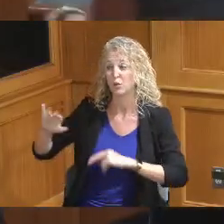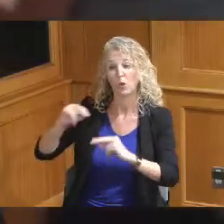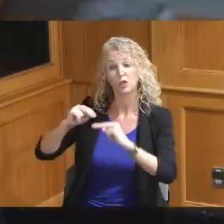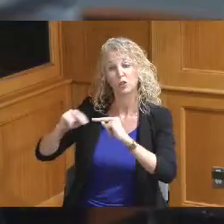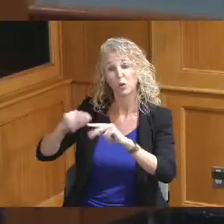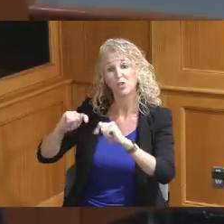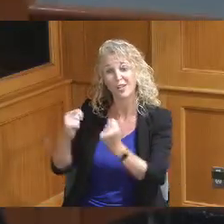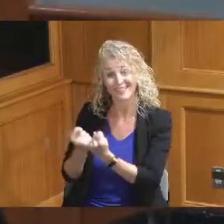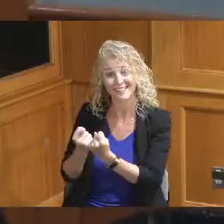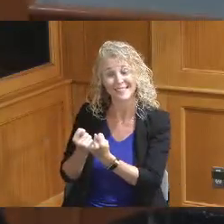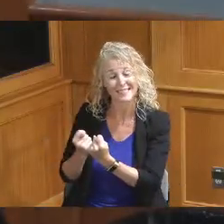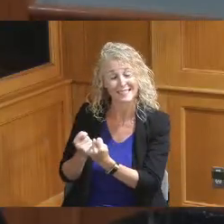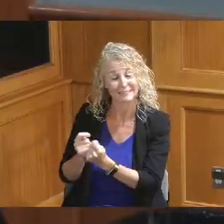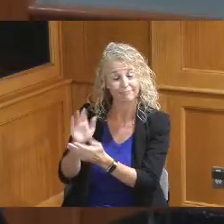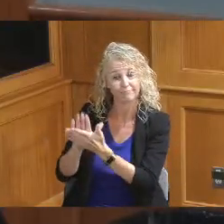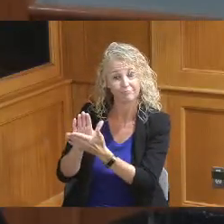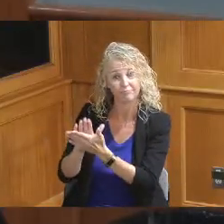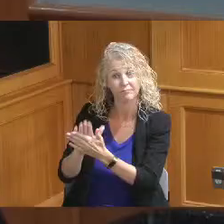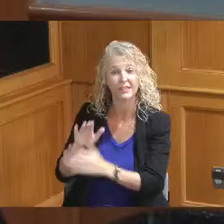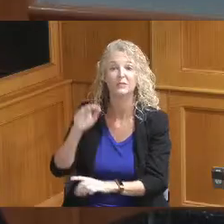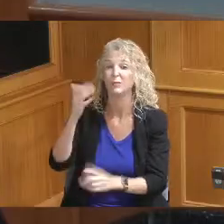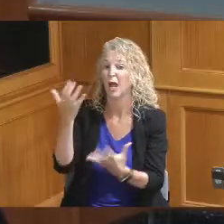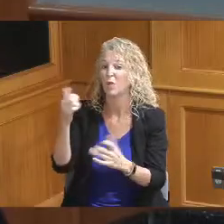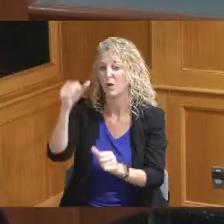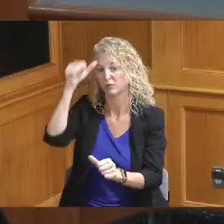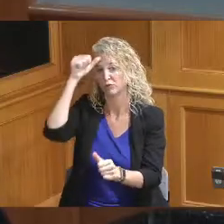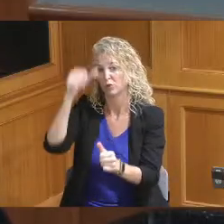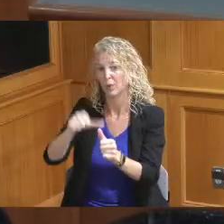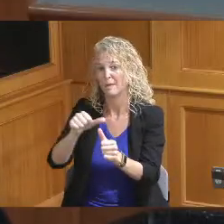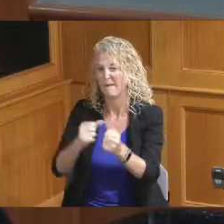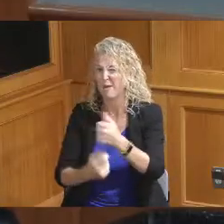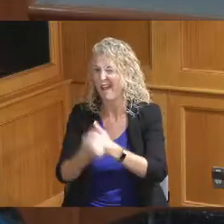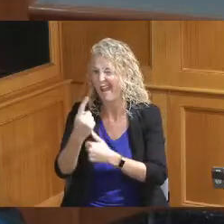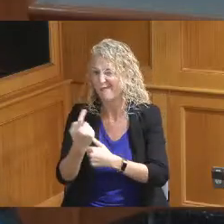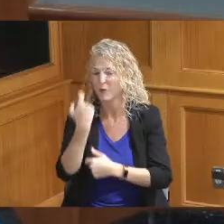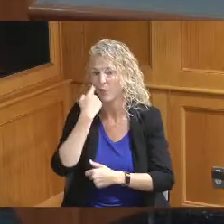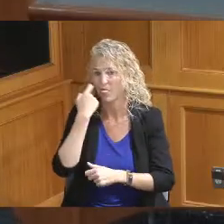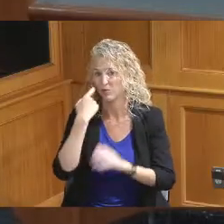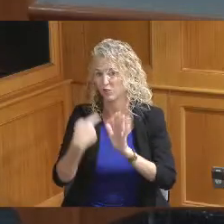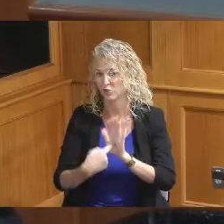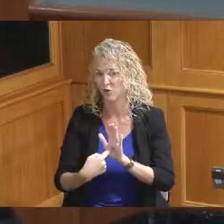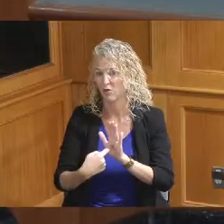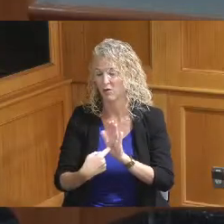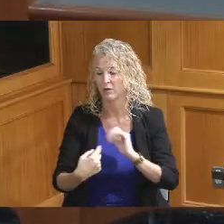commission. And to remind everyone about that last point that he put up there,